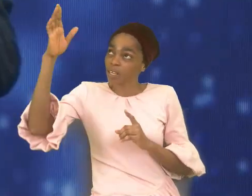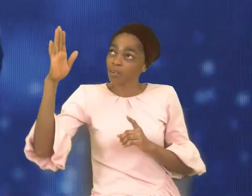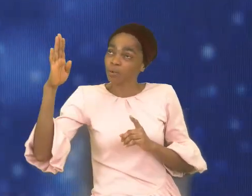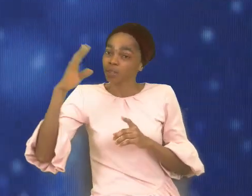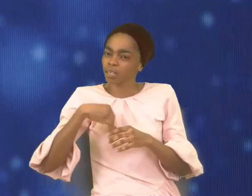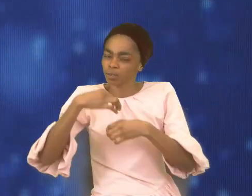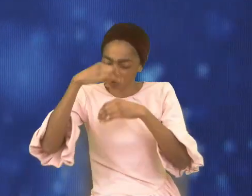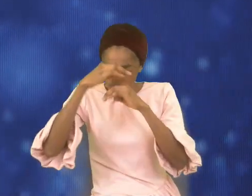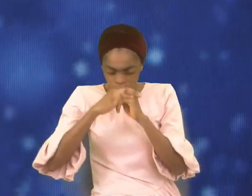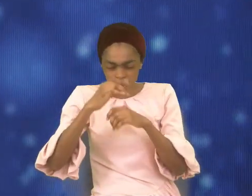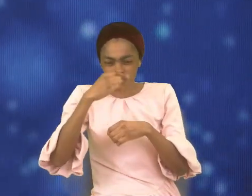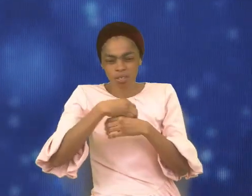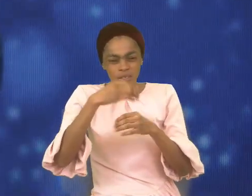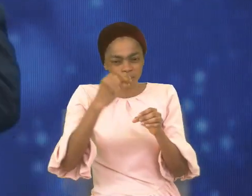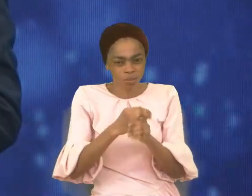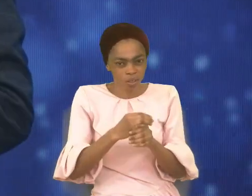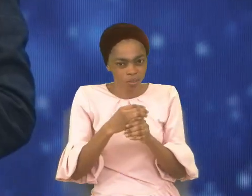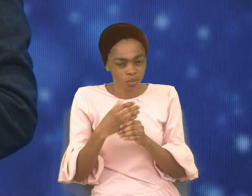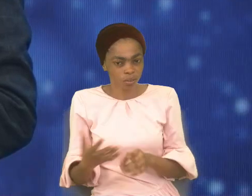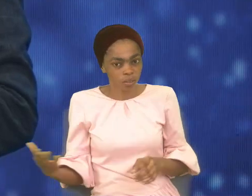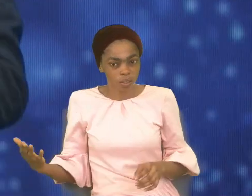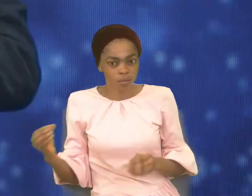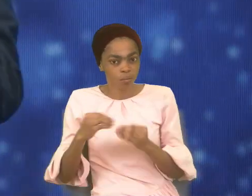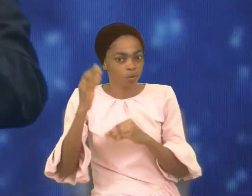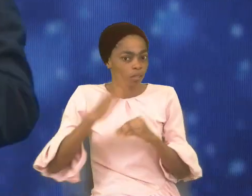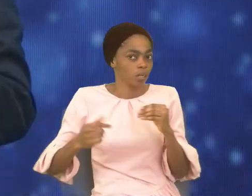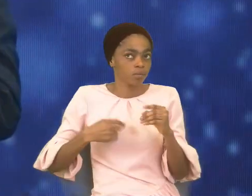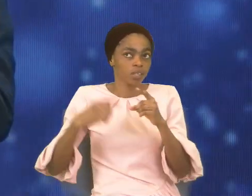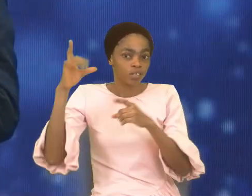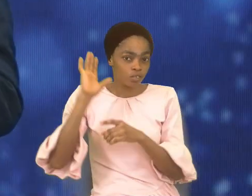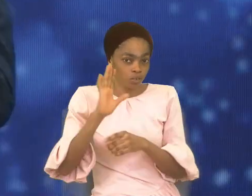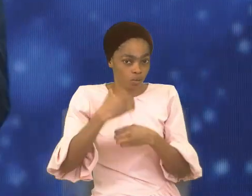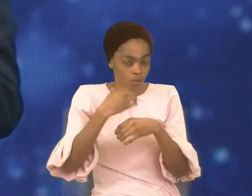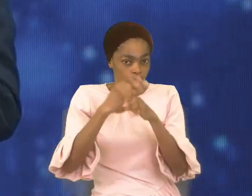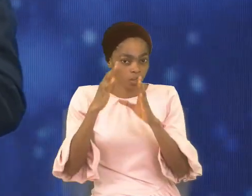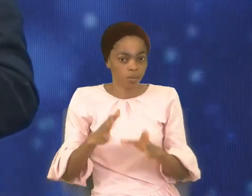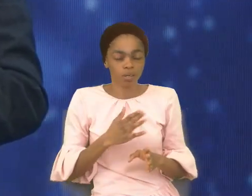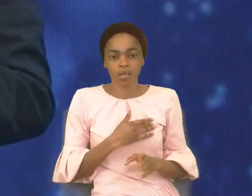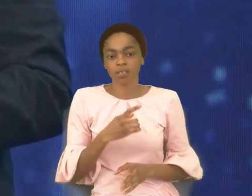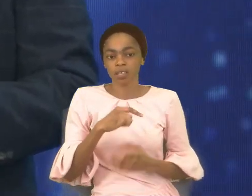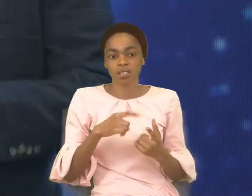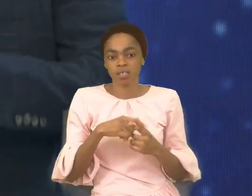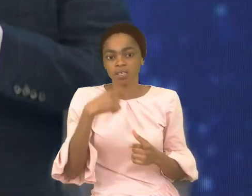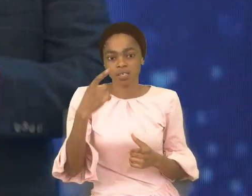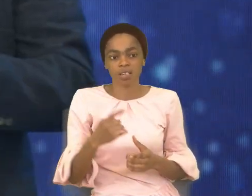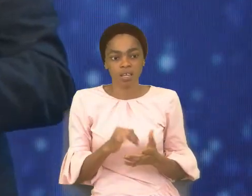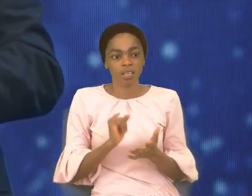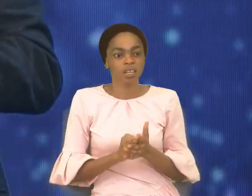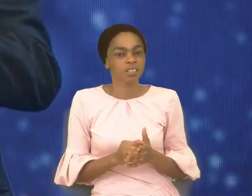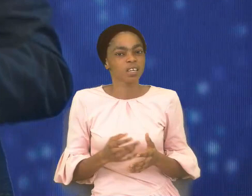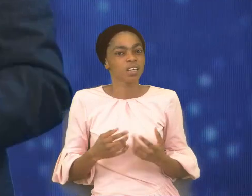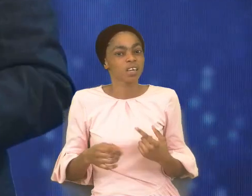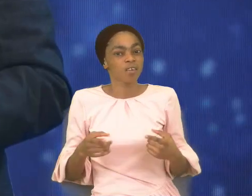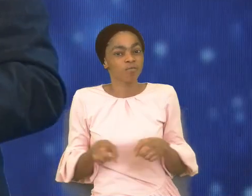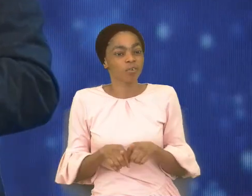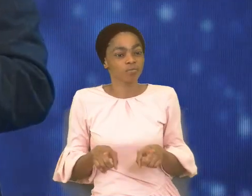then it says, for even the women did change the natural use into that